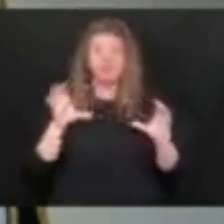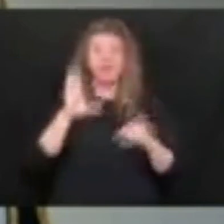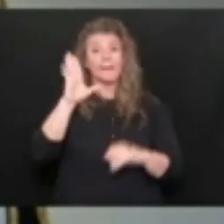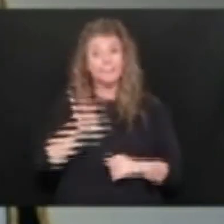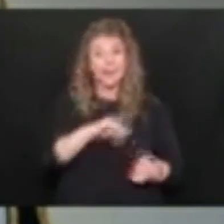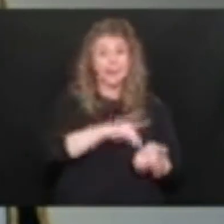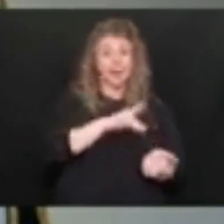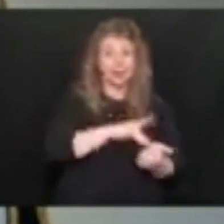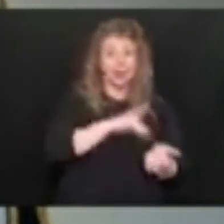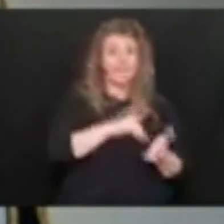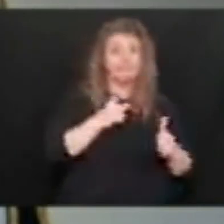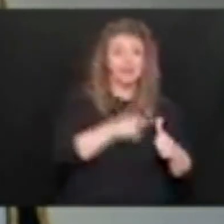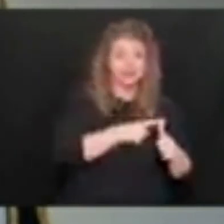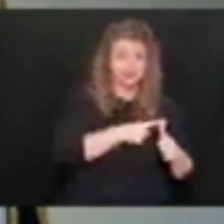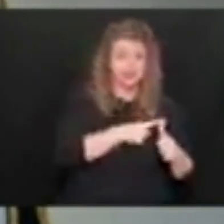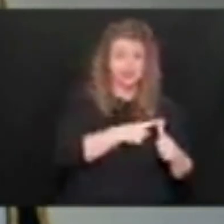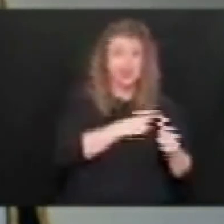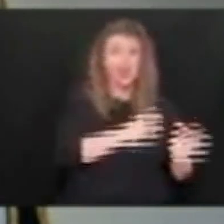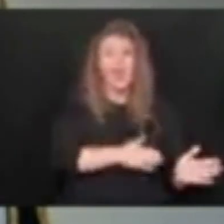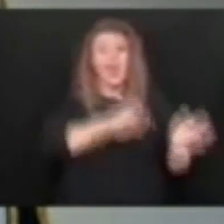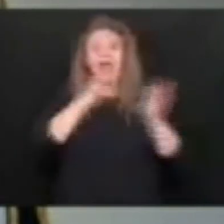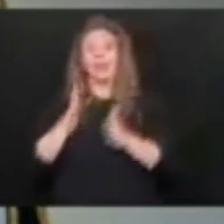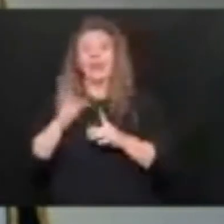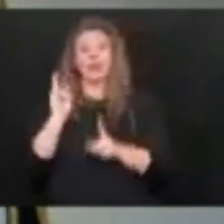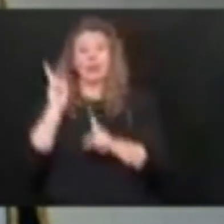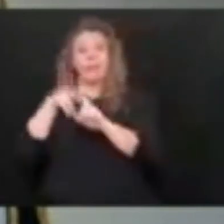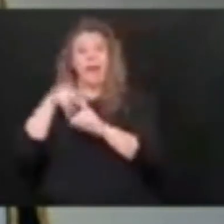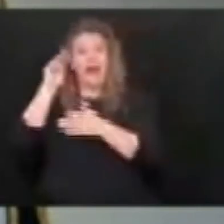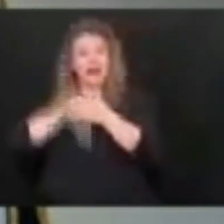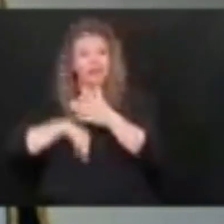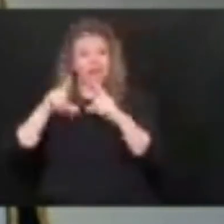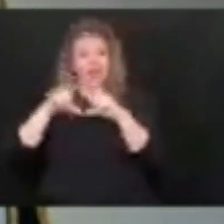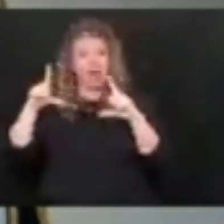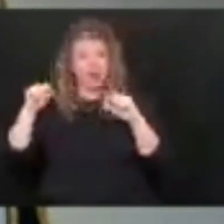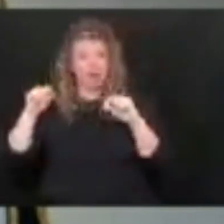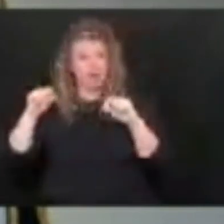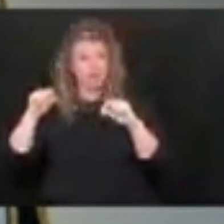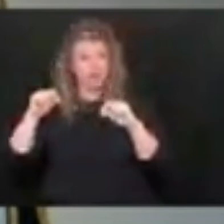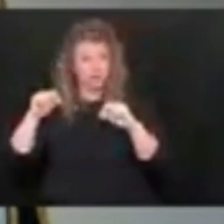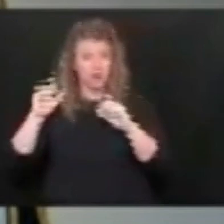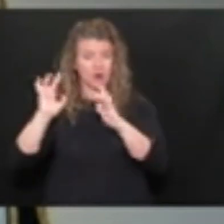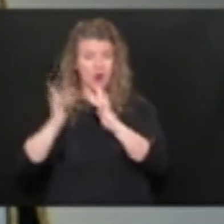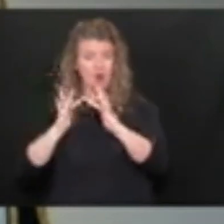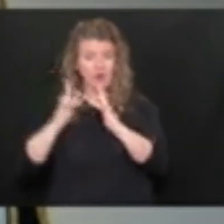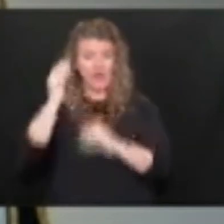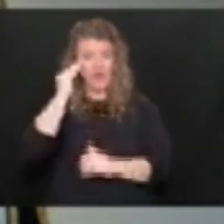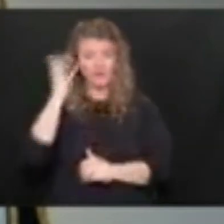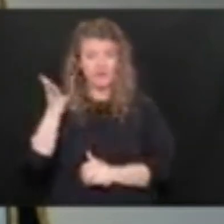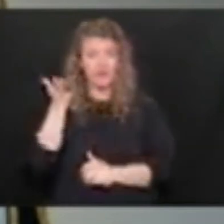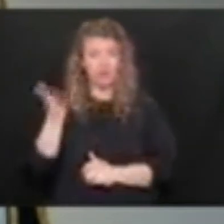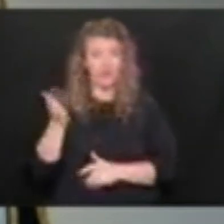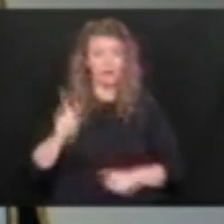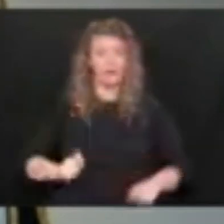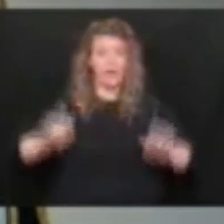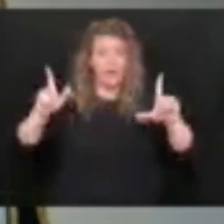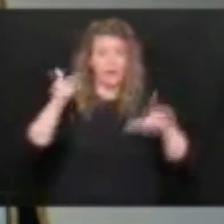physician first, and then you seek the card online, and that information will be provided to you there. Thank